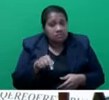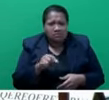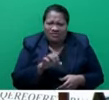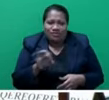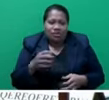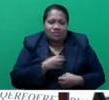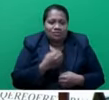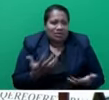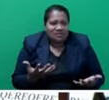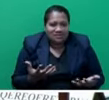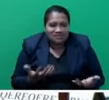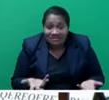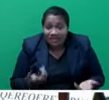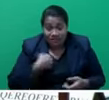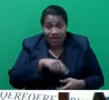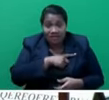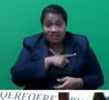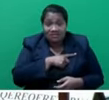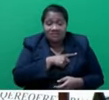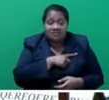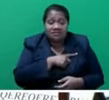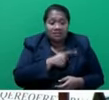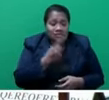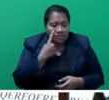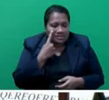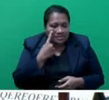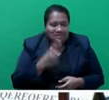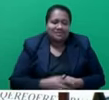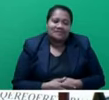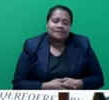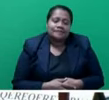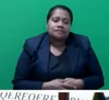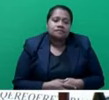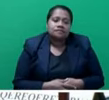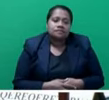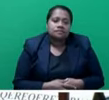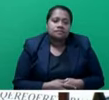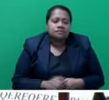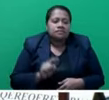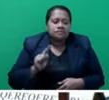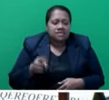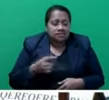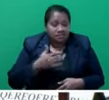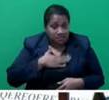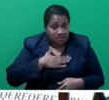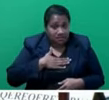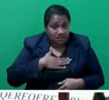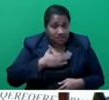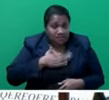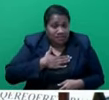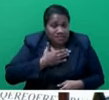surprising for us to see this. But my interest, Mr.